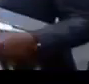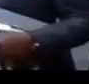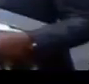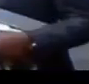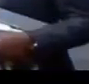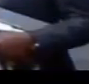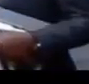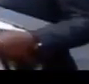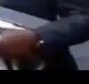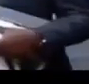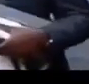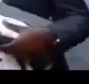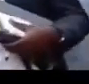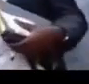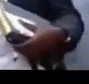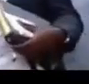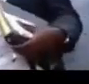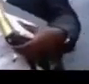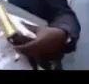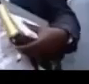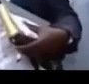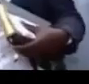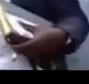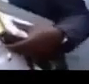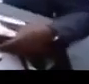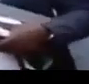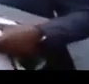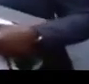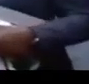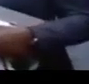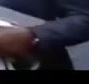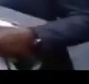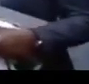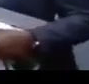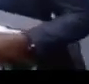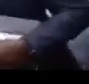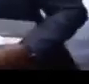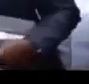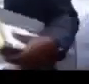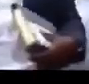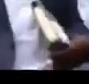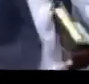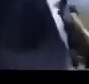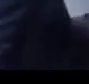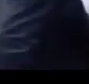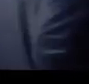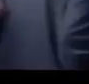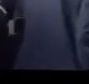ba ta yi kuma me ta ce gudu inda akwai gaskiya ta zo ta faɗi gaskiya yan gane su je. Salamu alaikum. Alaikum